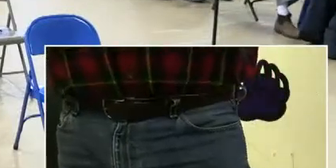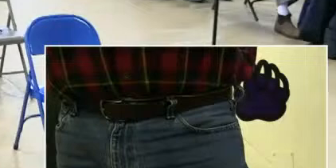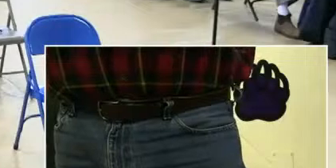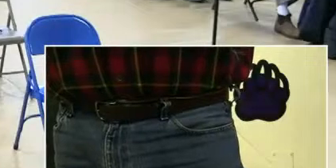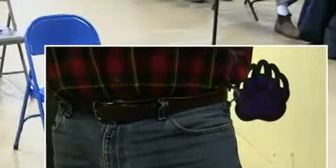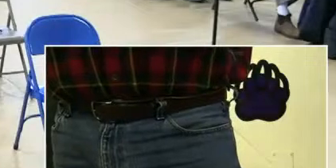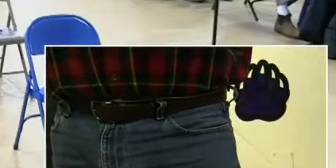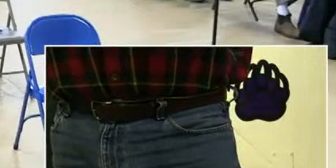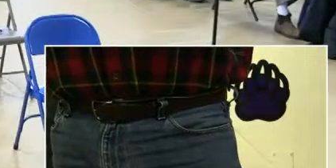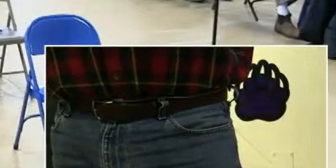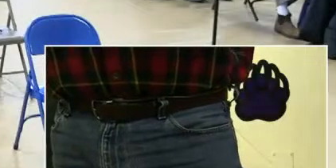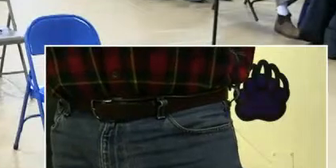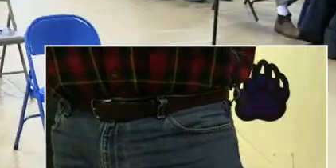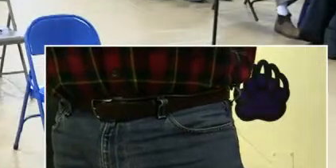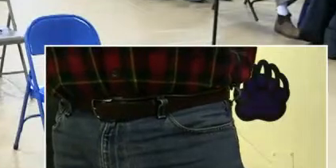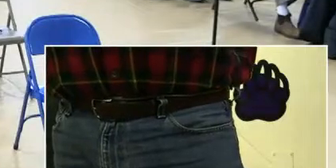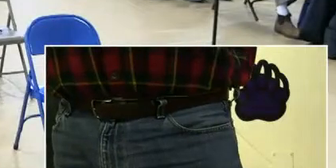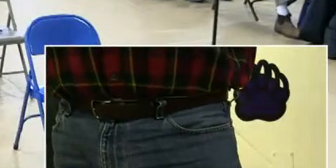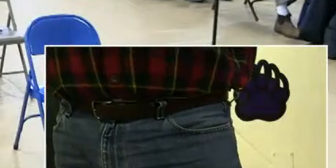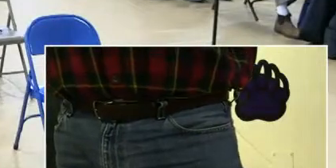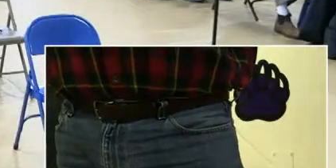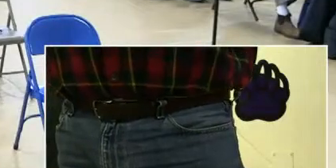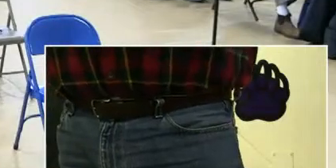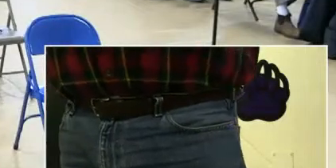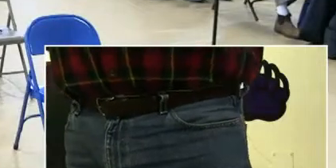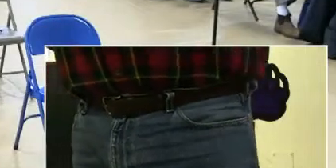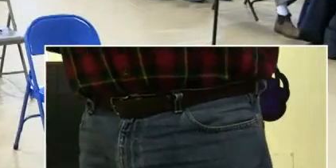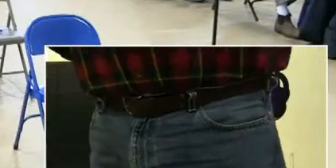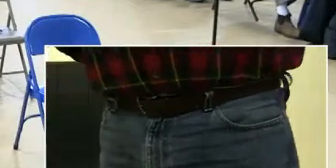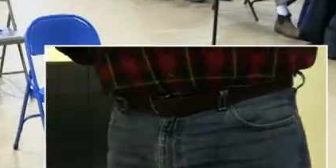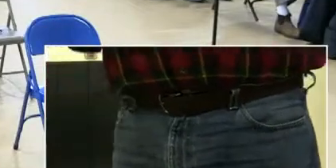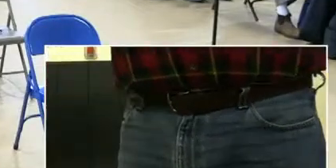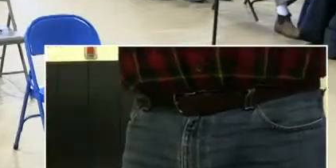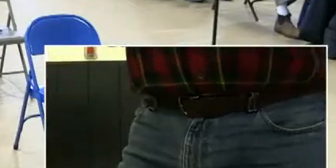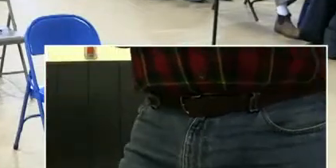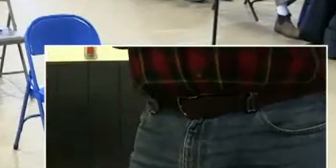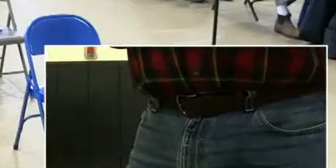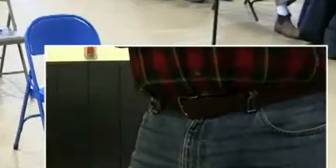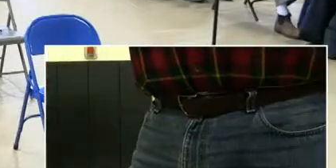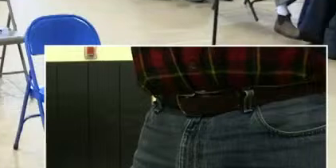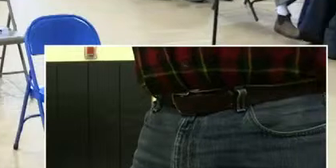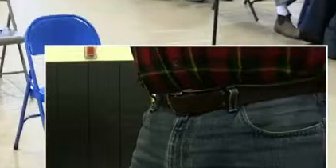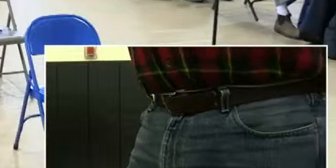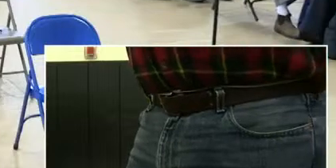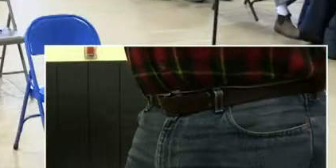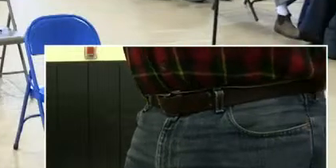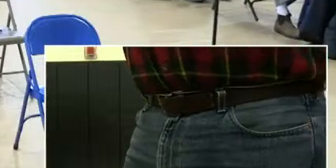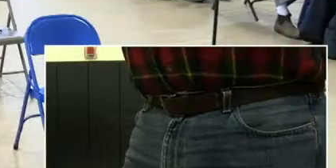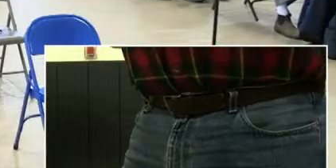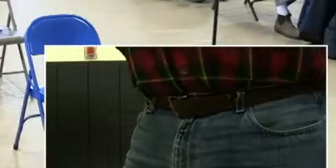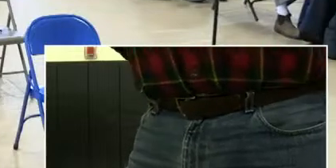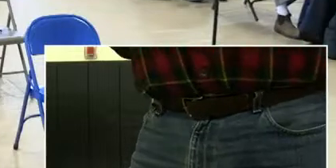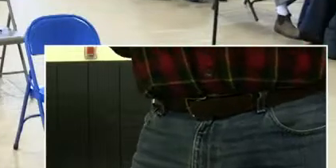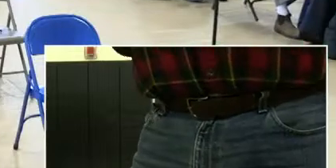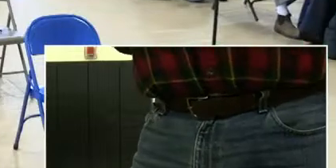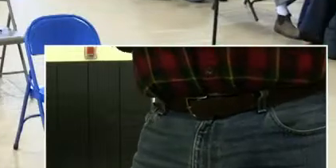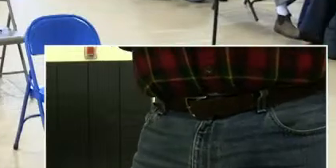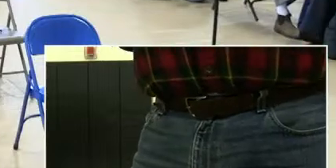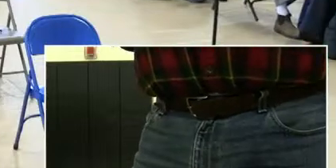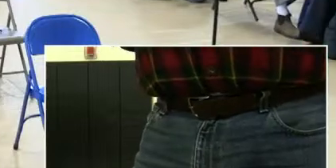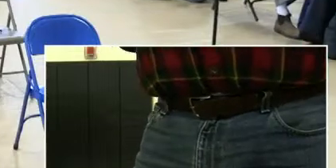22 so you can interrogate John as to why that is there will be a reason for it uh